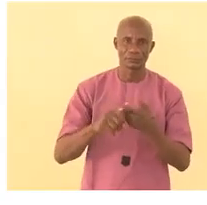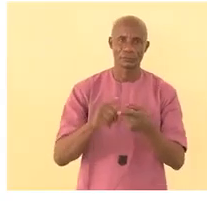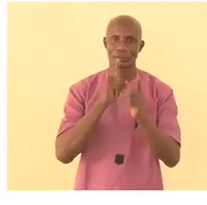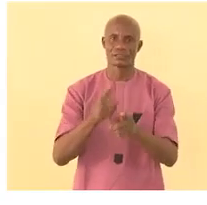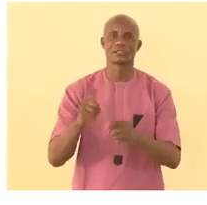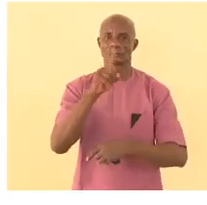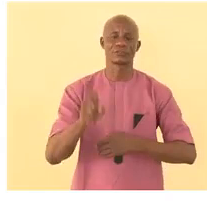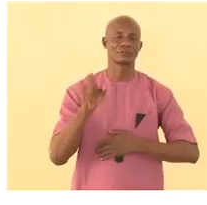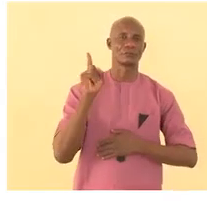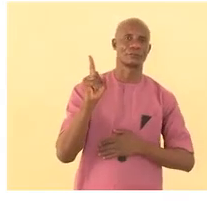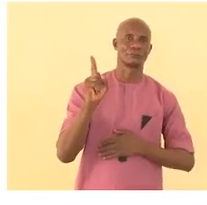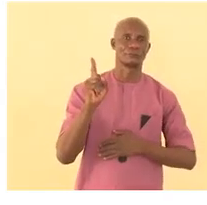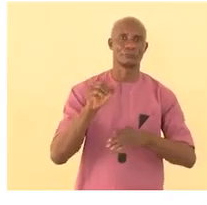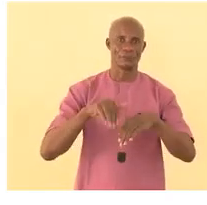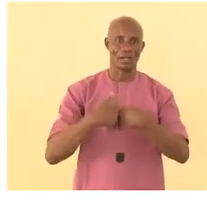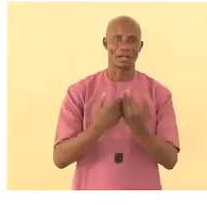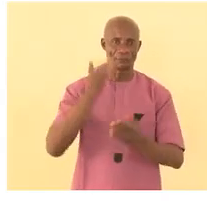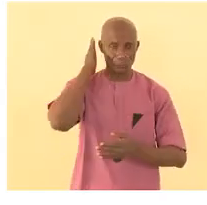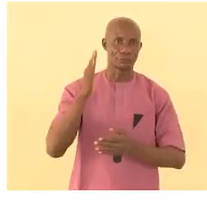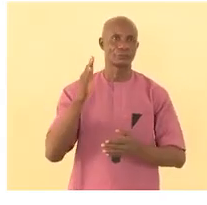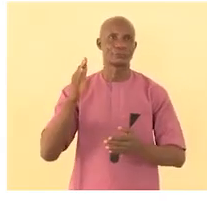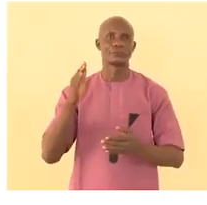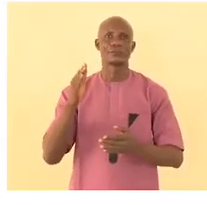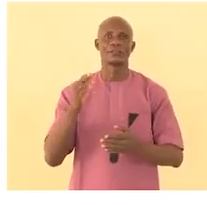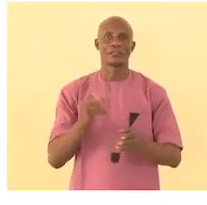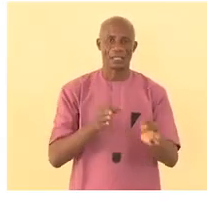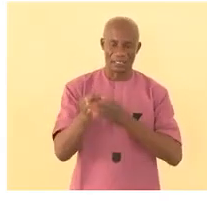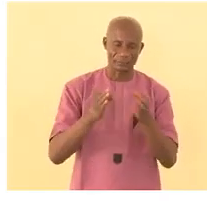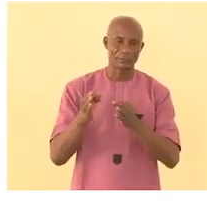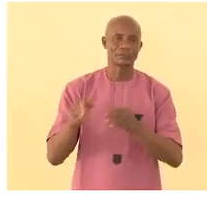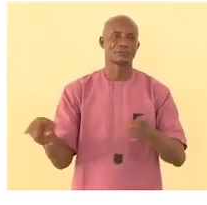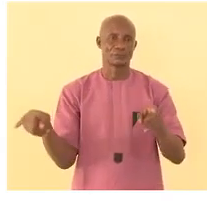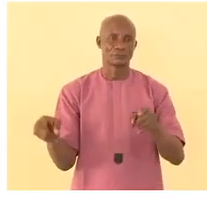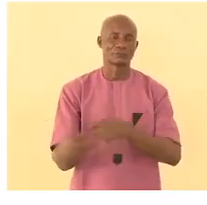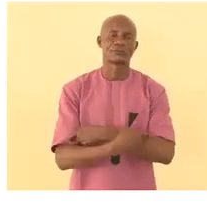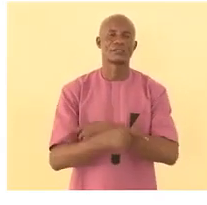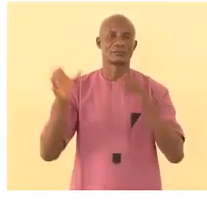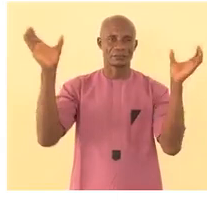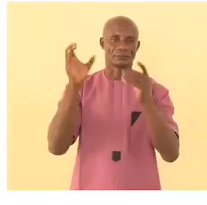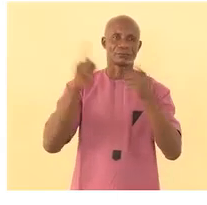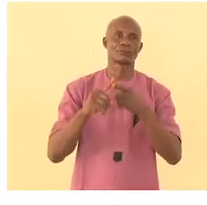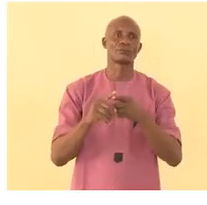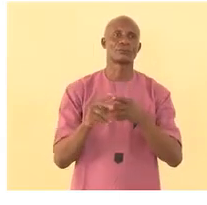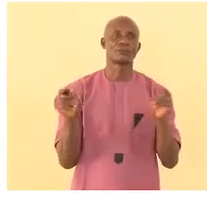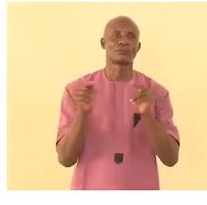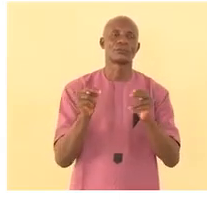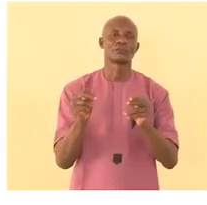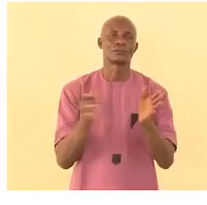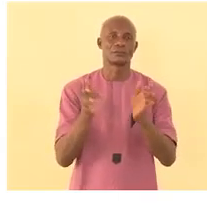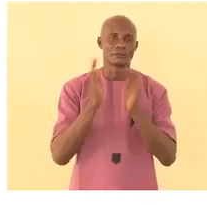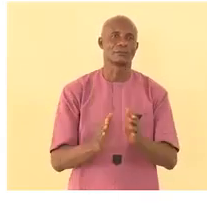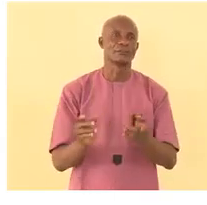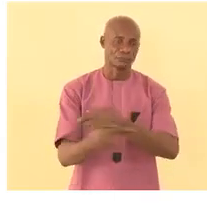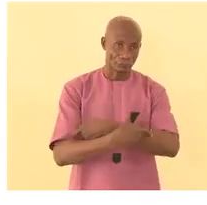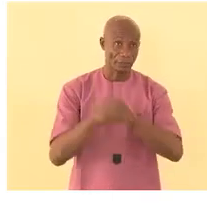I want to answer question one. How would you explain today's solemnity to a non-Christian? Today's